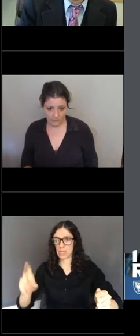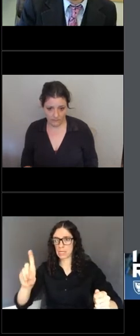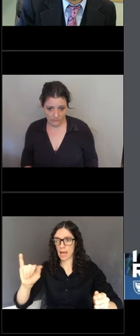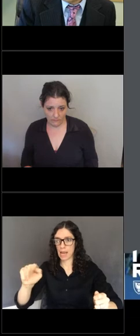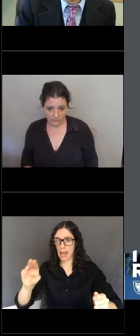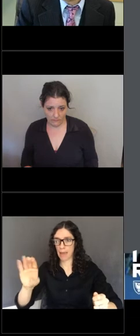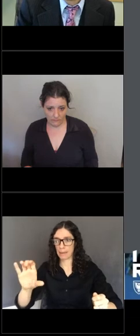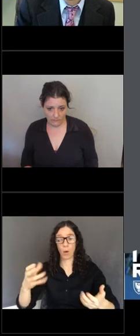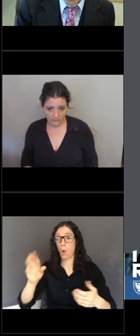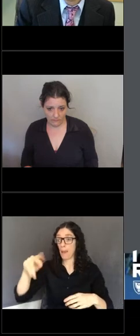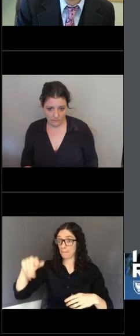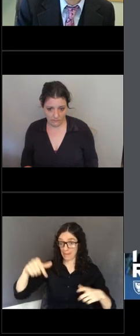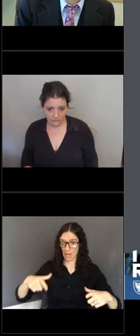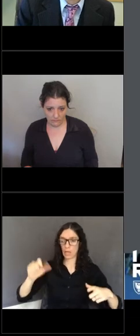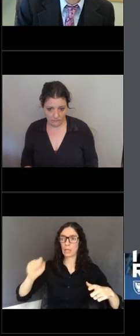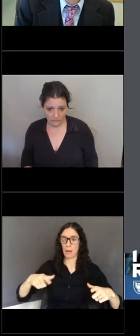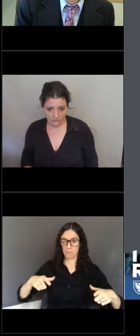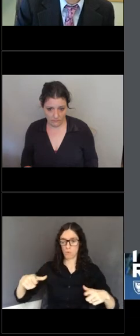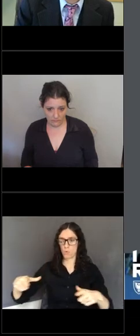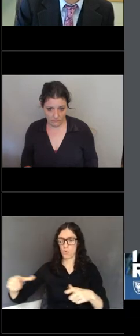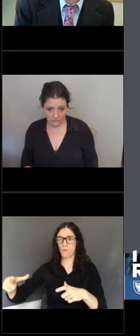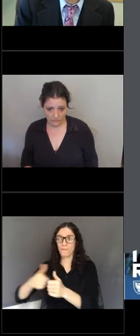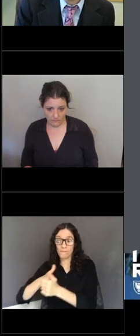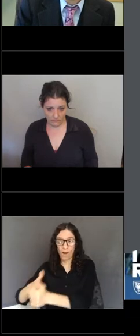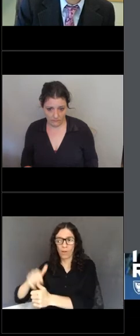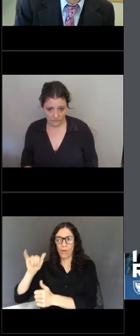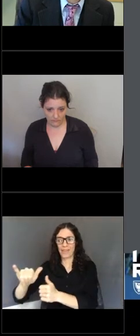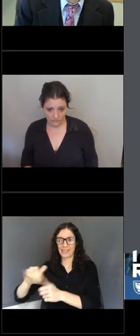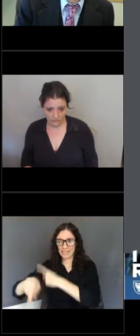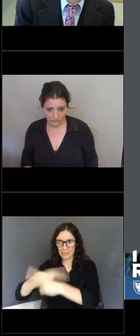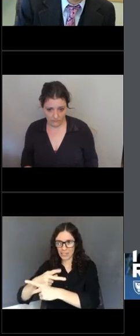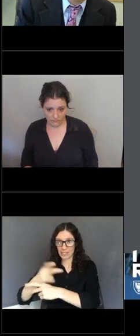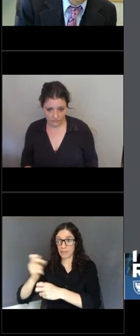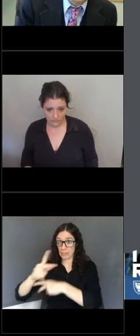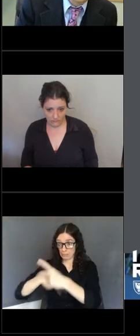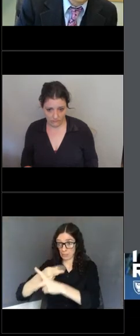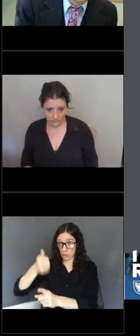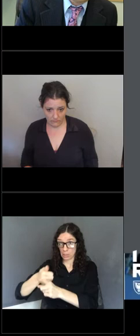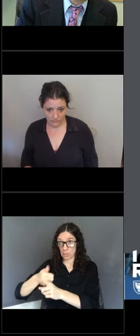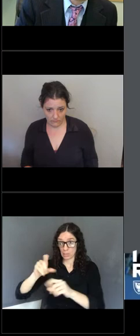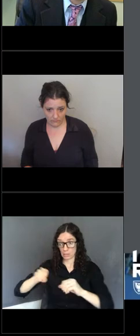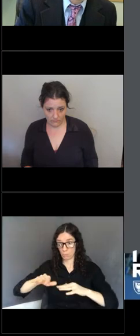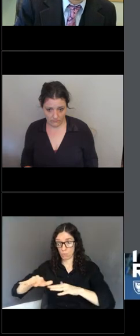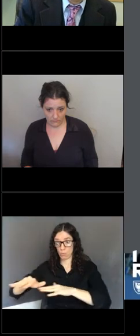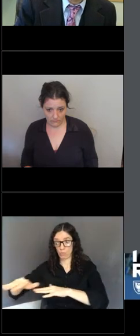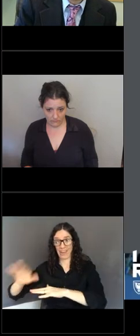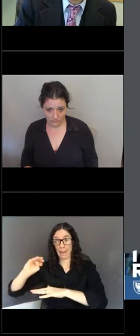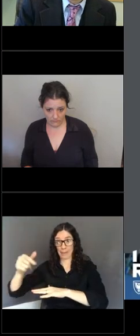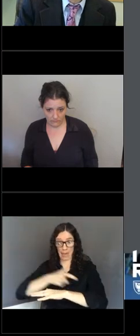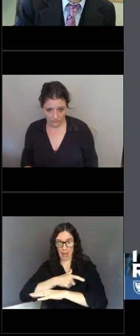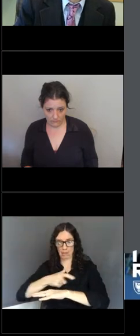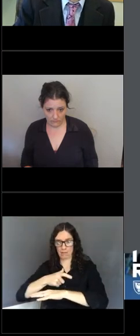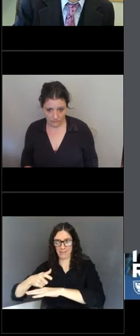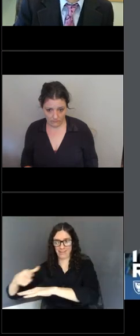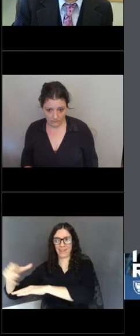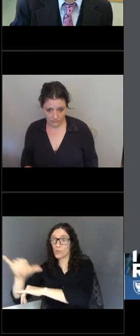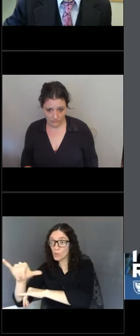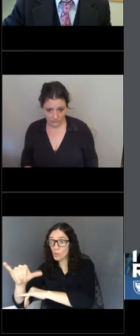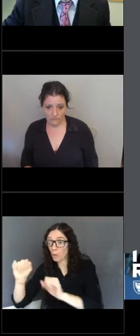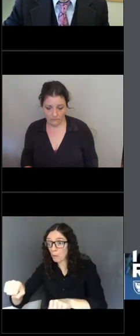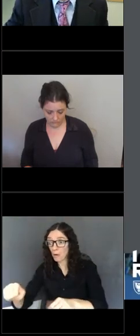But there is a large grouping of MPAs that exist that were already established that have set boundaries that for them, the ability